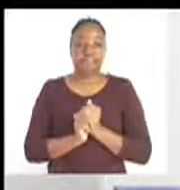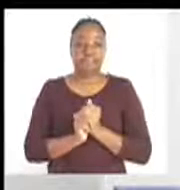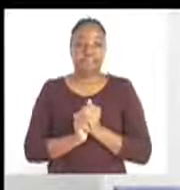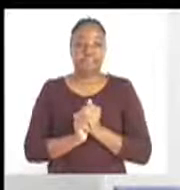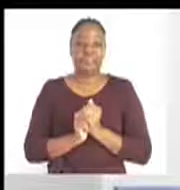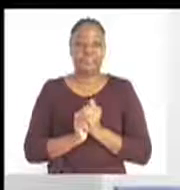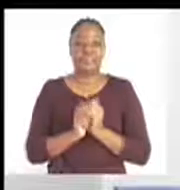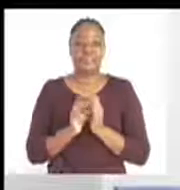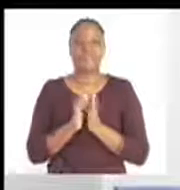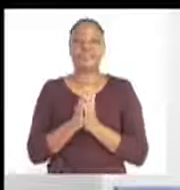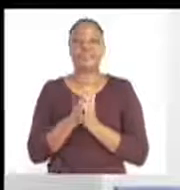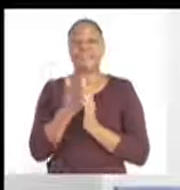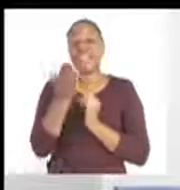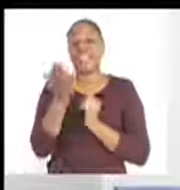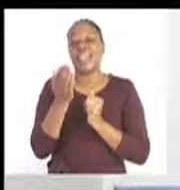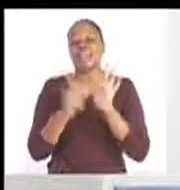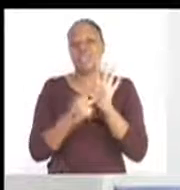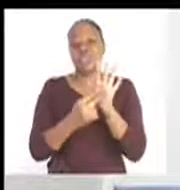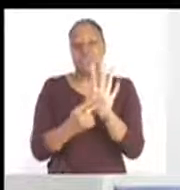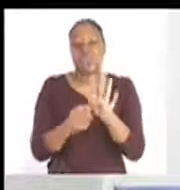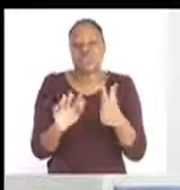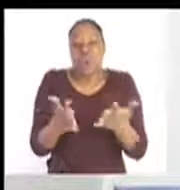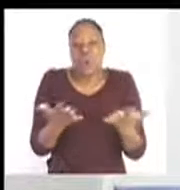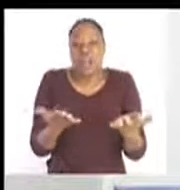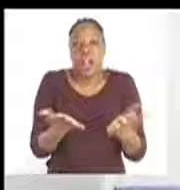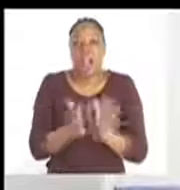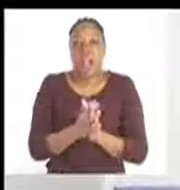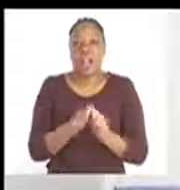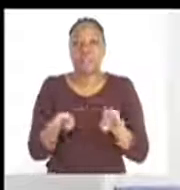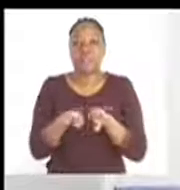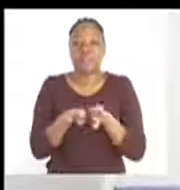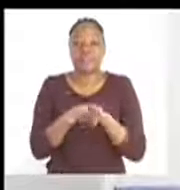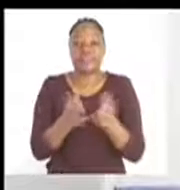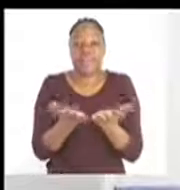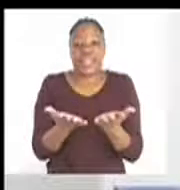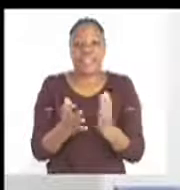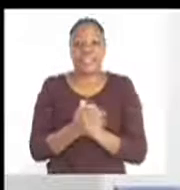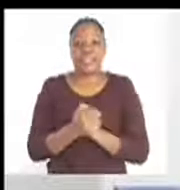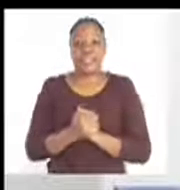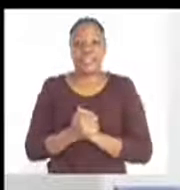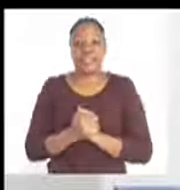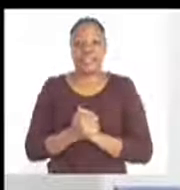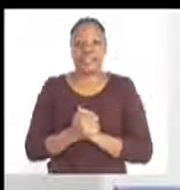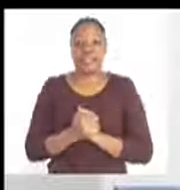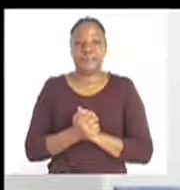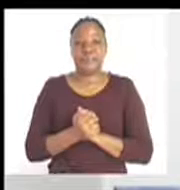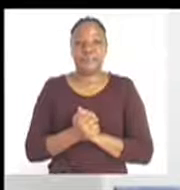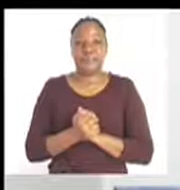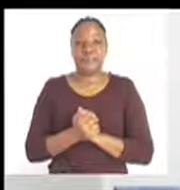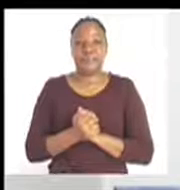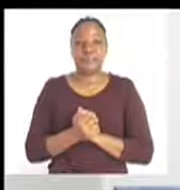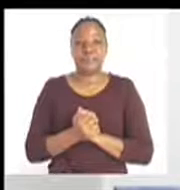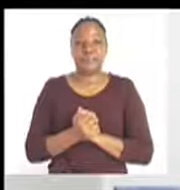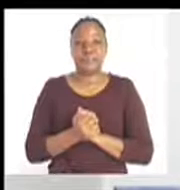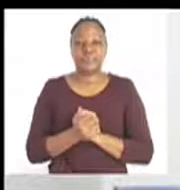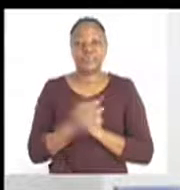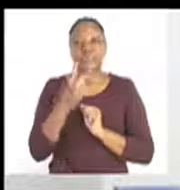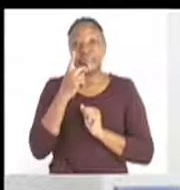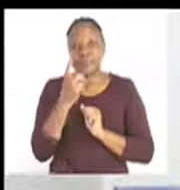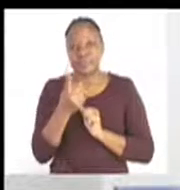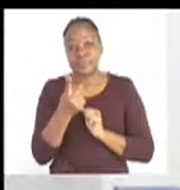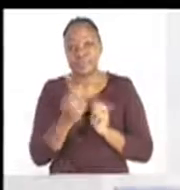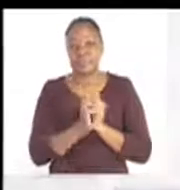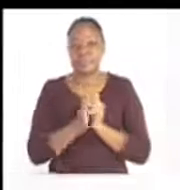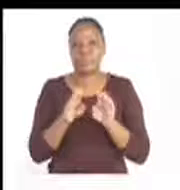into a scientist, and on his table he has the things we need. I am going to read what he's going to be